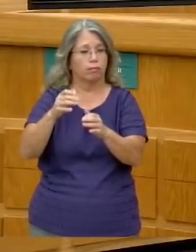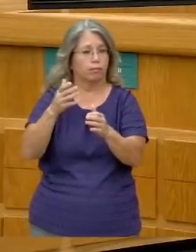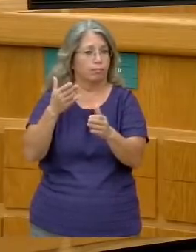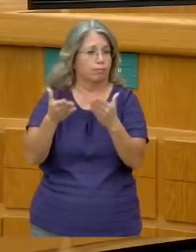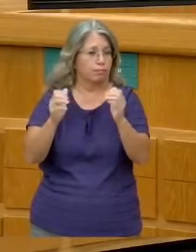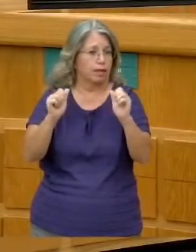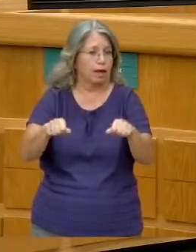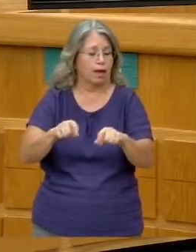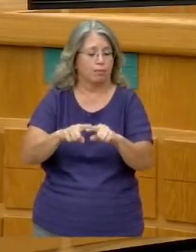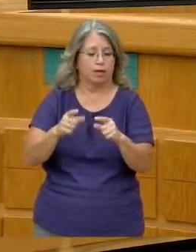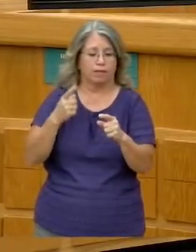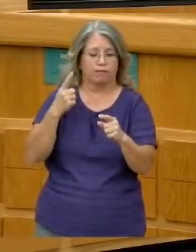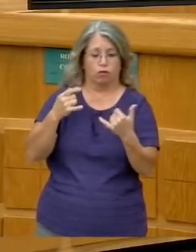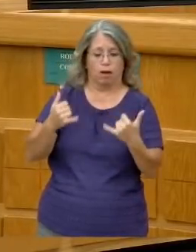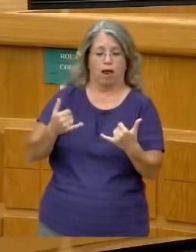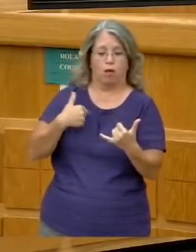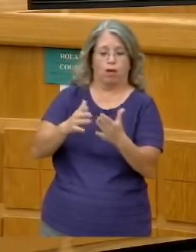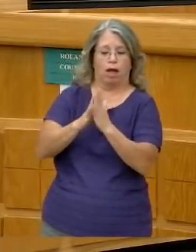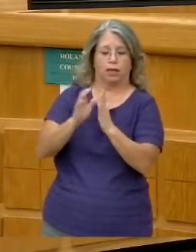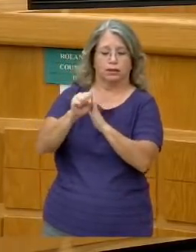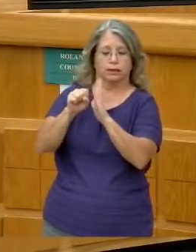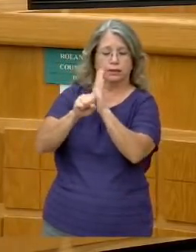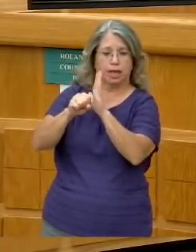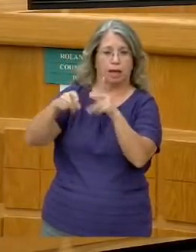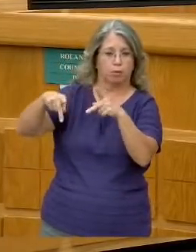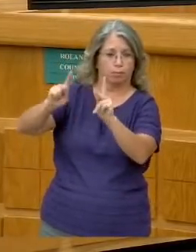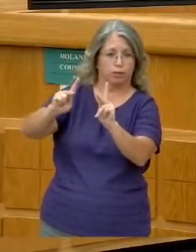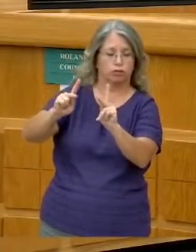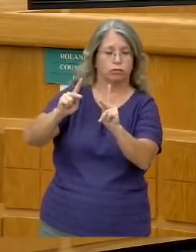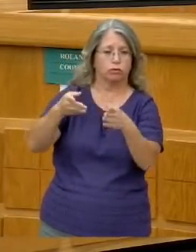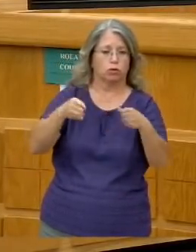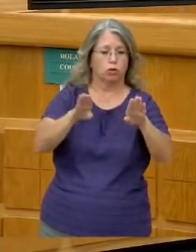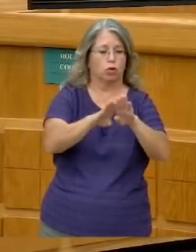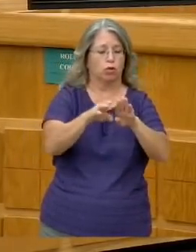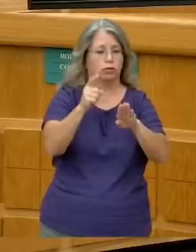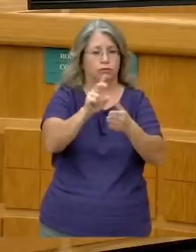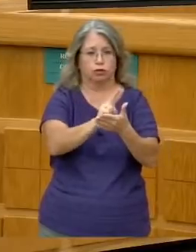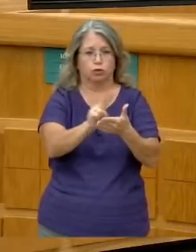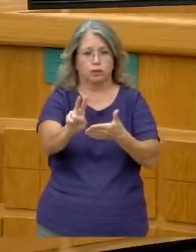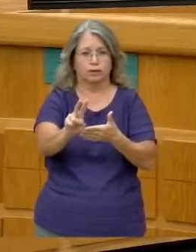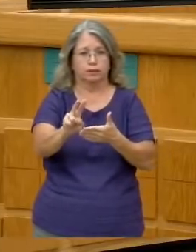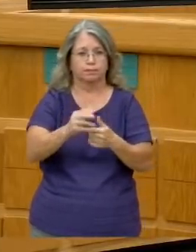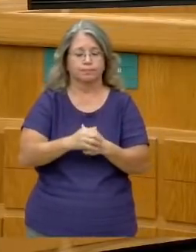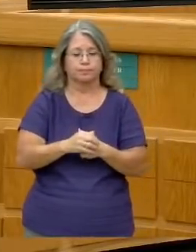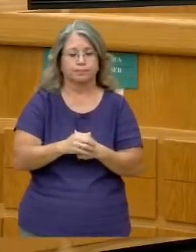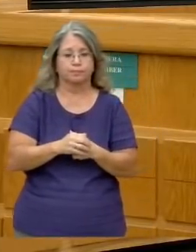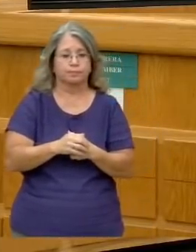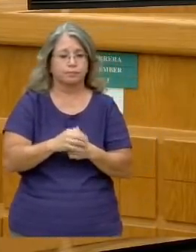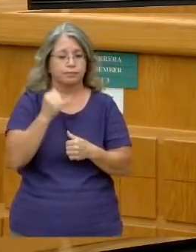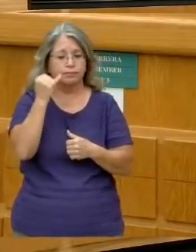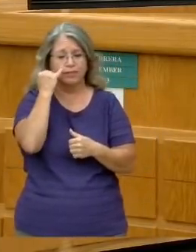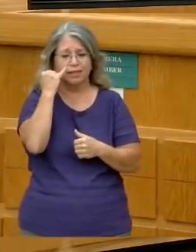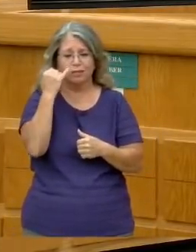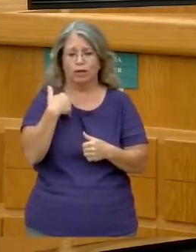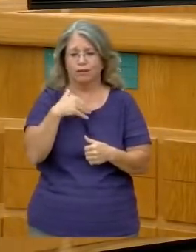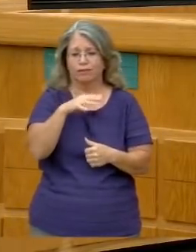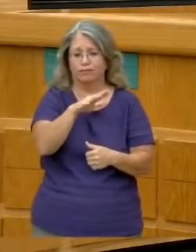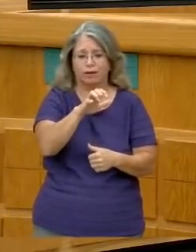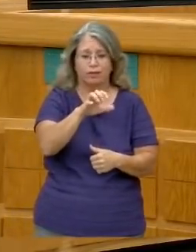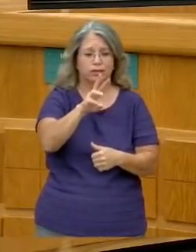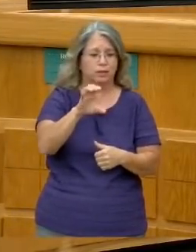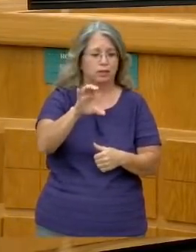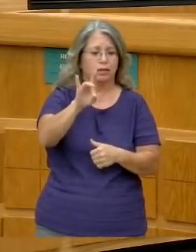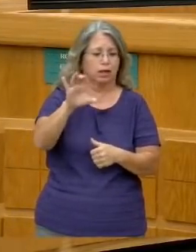to do. But if we're having 5, 6, 7, 8, 900 new cases every day on